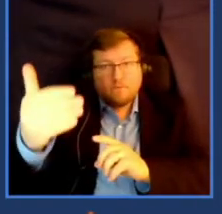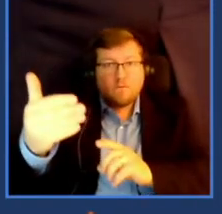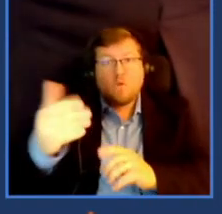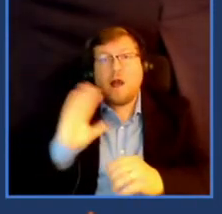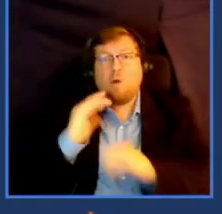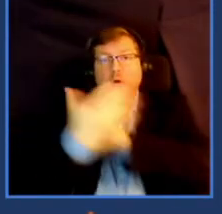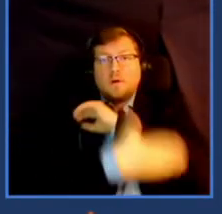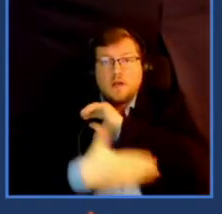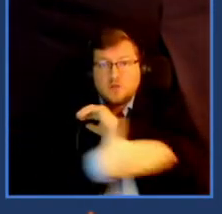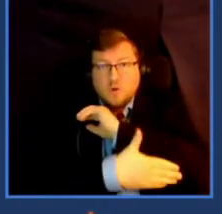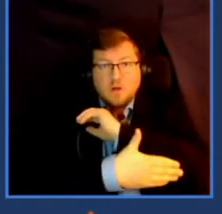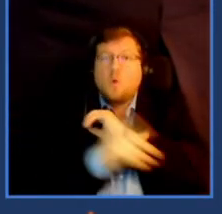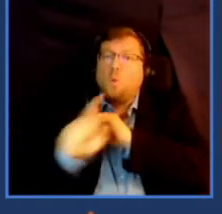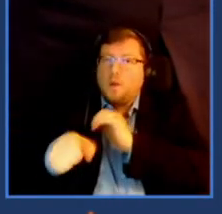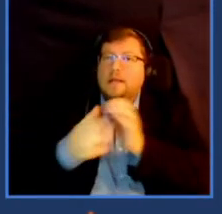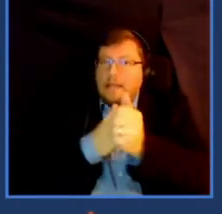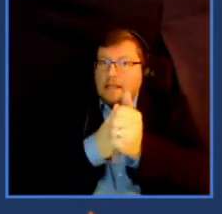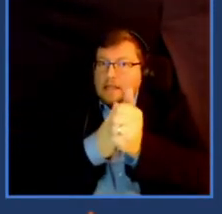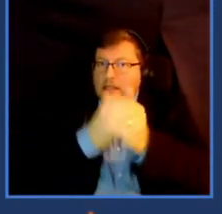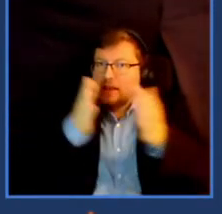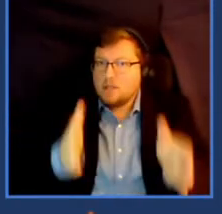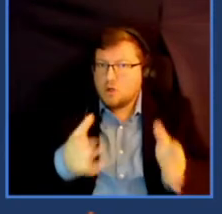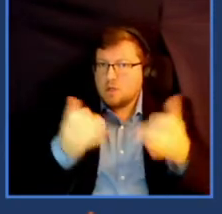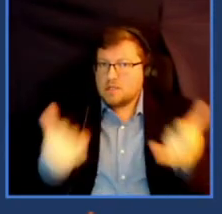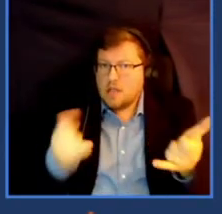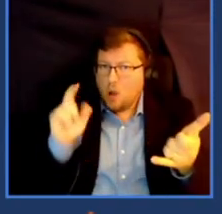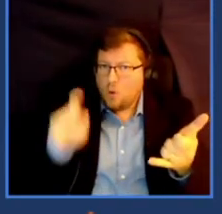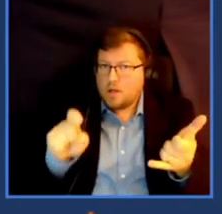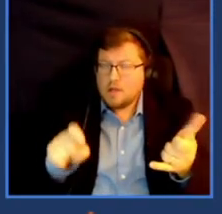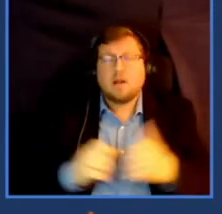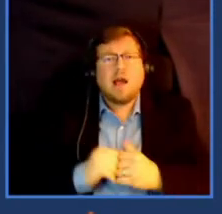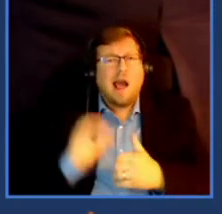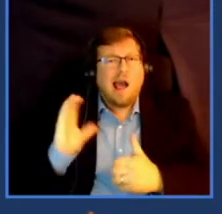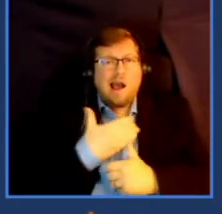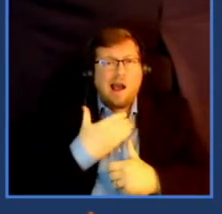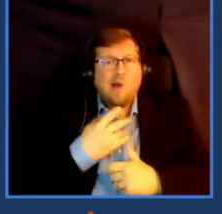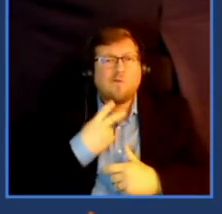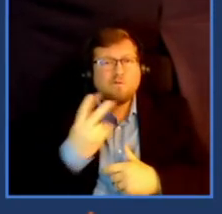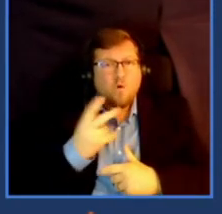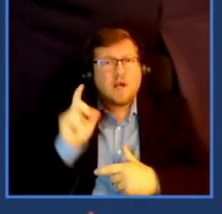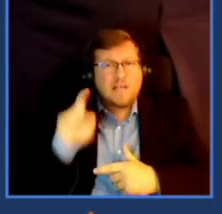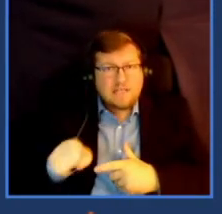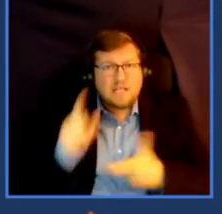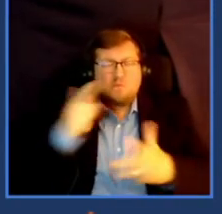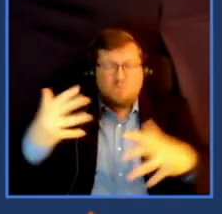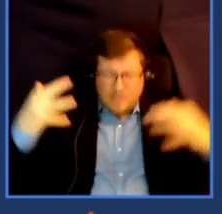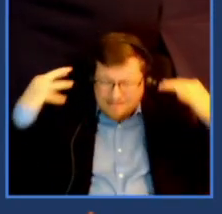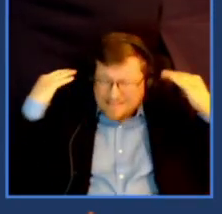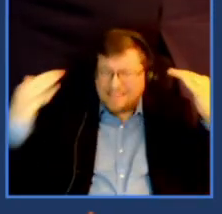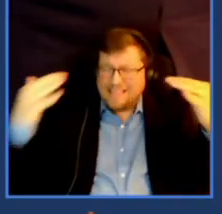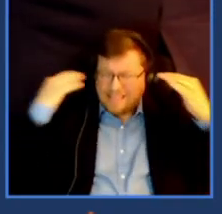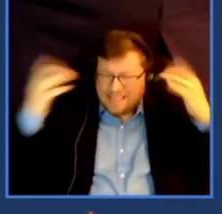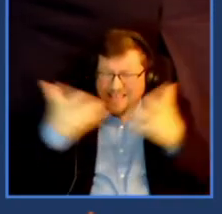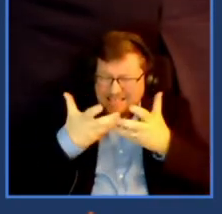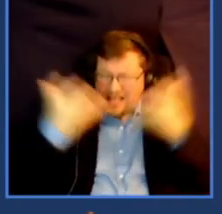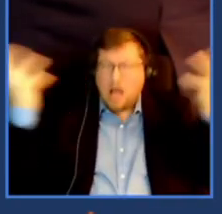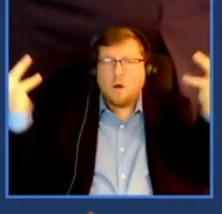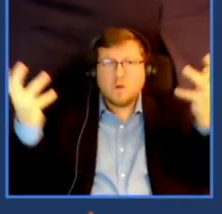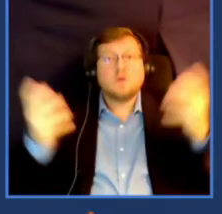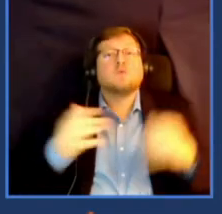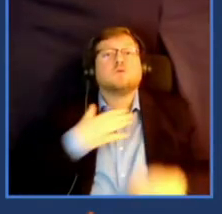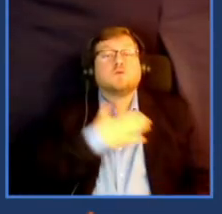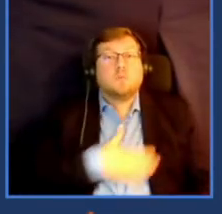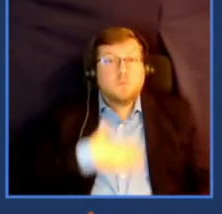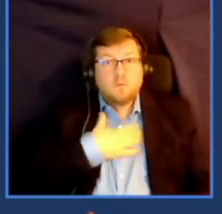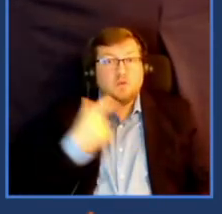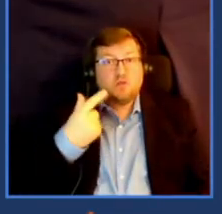leadership is needed. We are in a time when our voices need to be loud. So please, Georgia, use